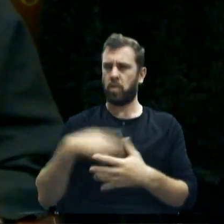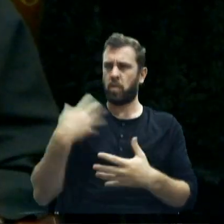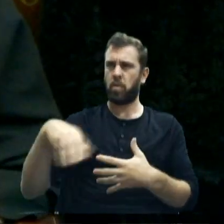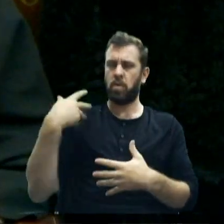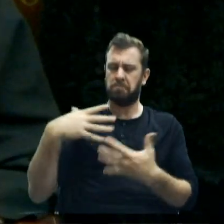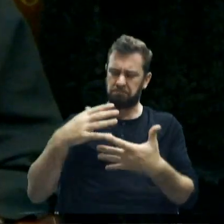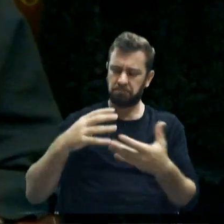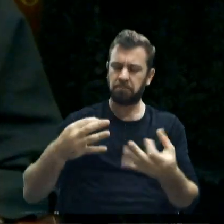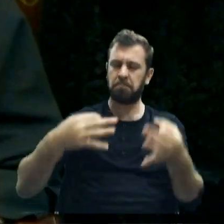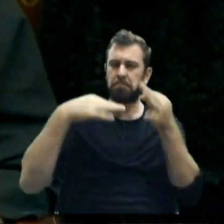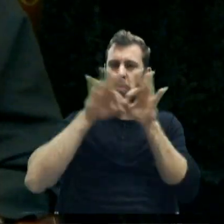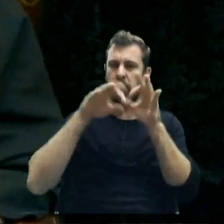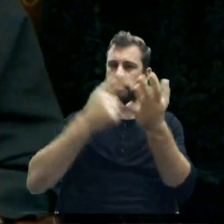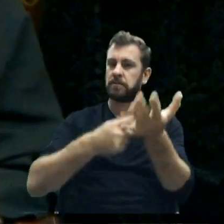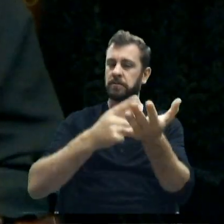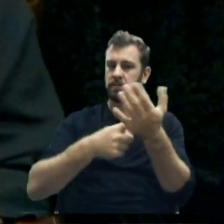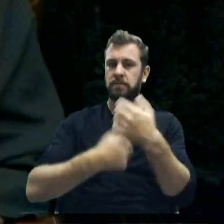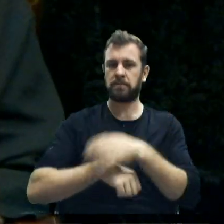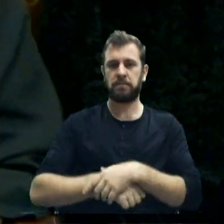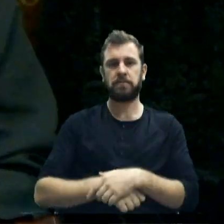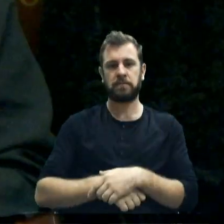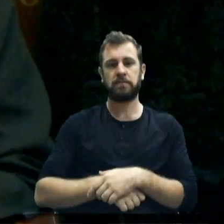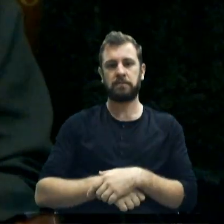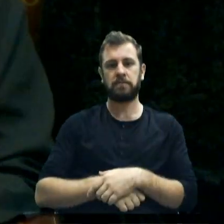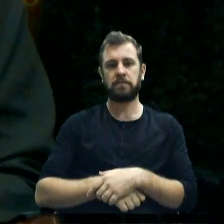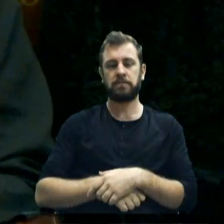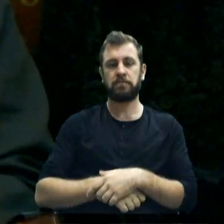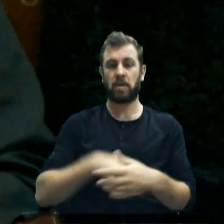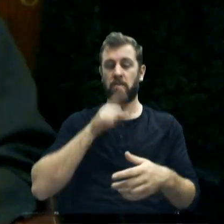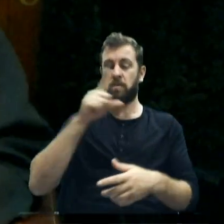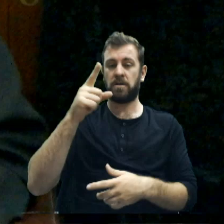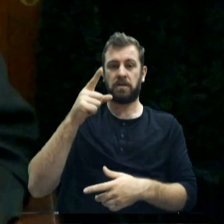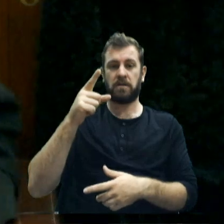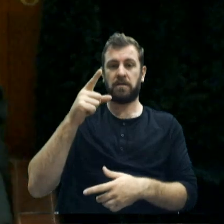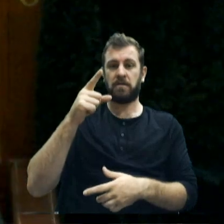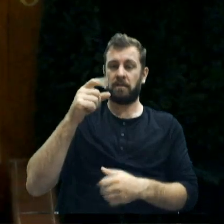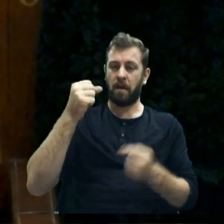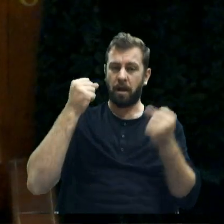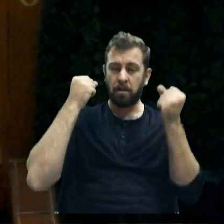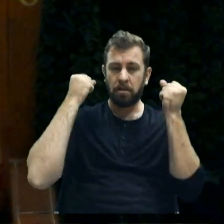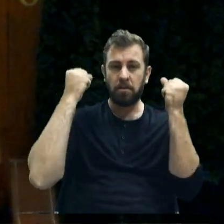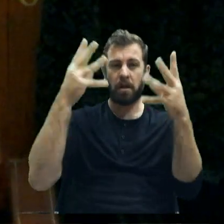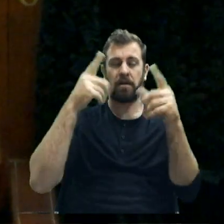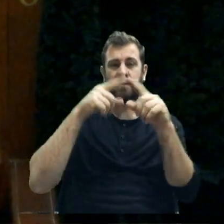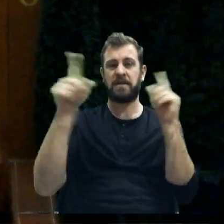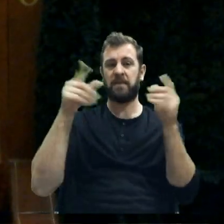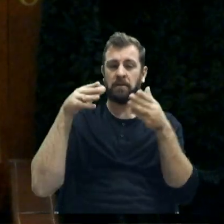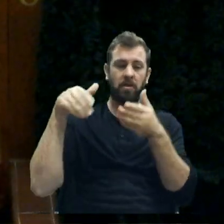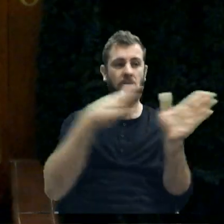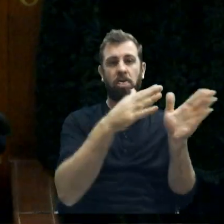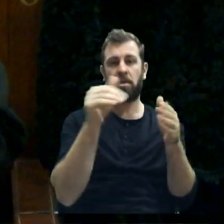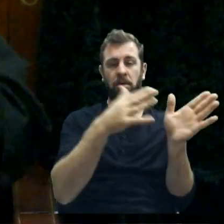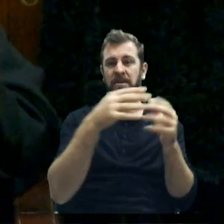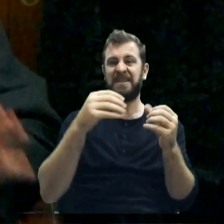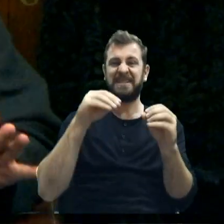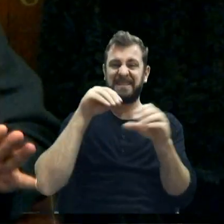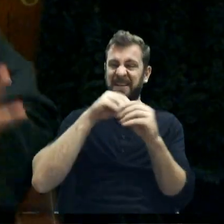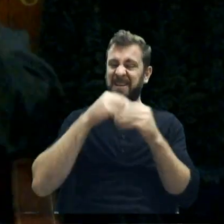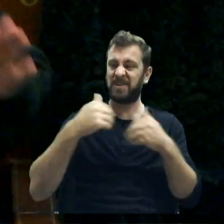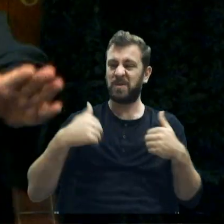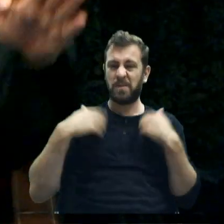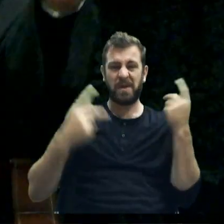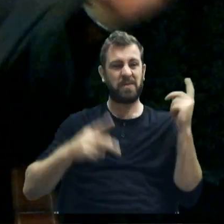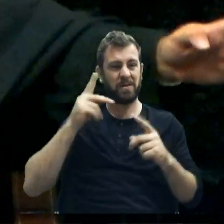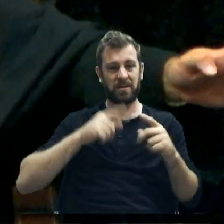discussion. Because the reality is, a lot of the deviation that we see inside of our youth today, a lot of the fact